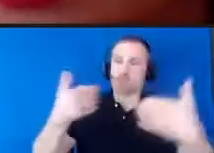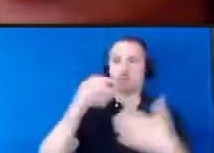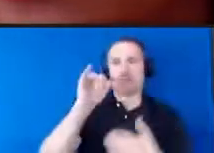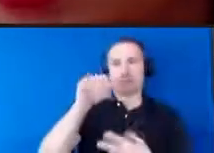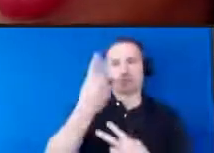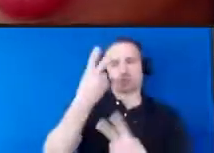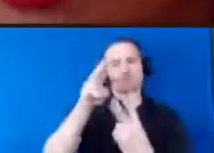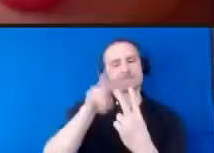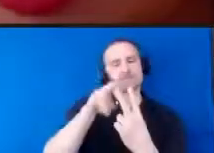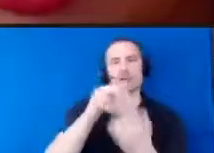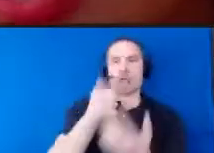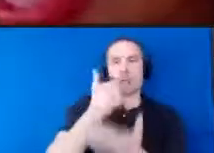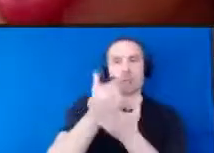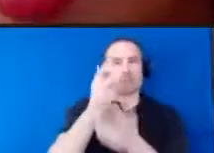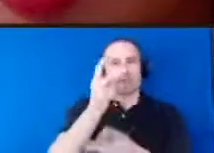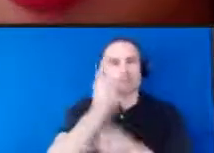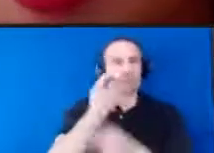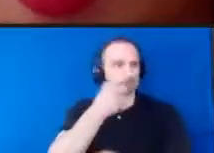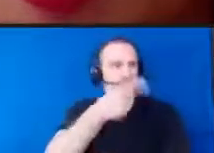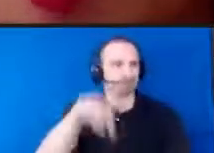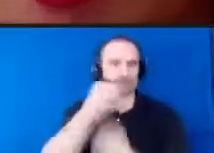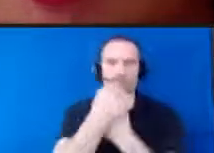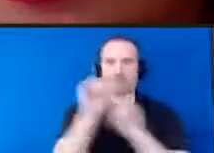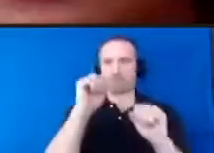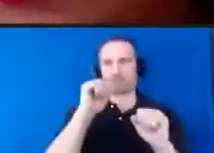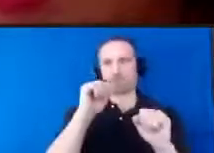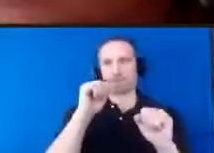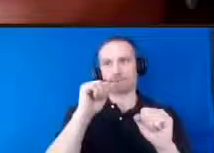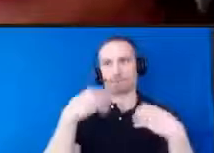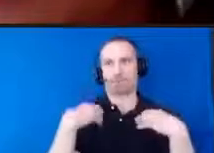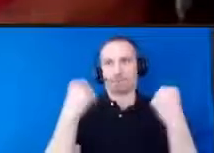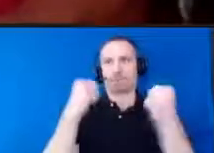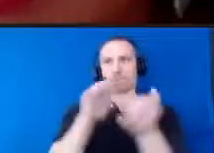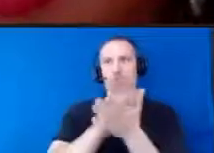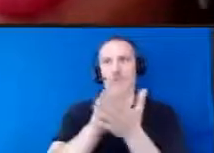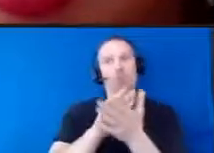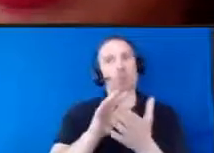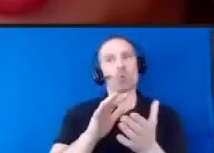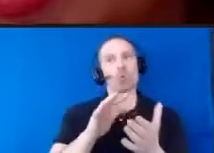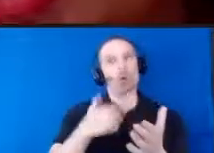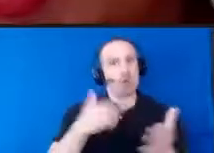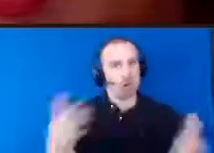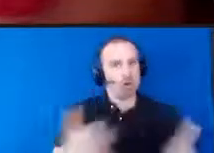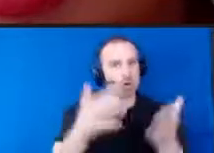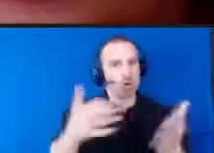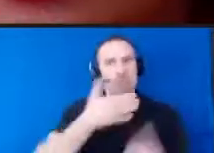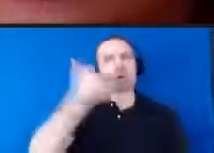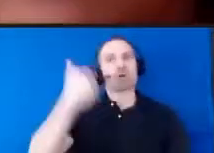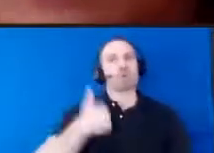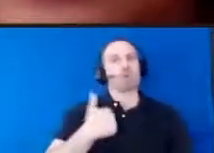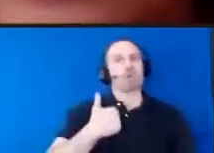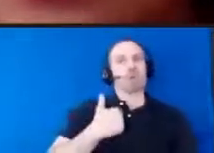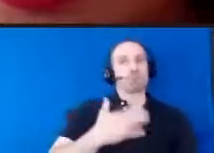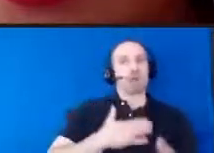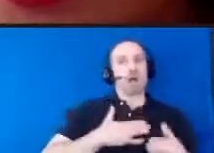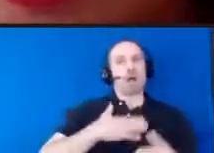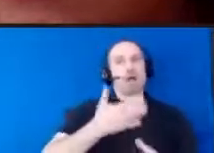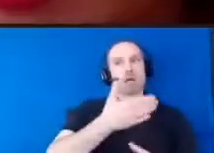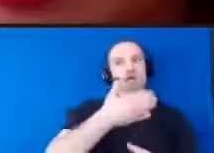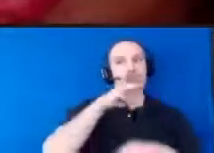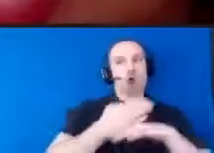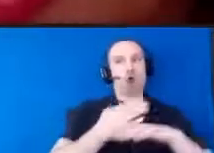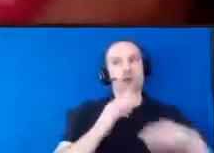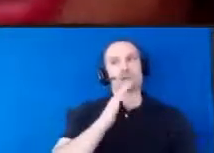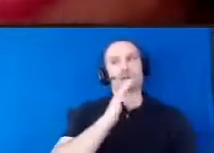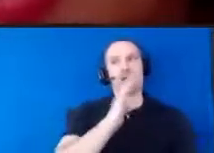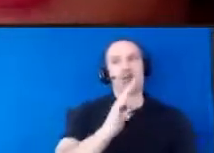school. So the more we can encourage that, the better. I can tell you, I have a 5-year-old and she's in kindergarten, and she and her friends, are very